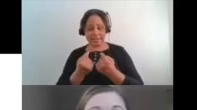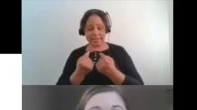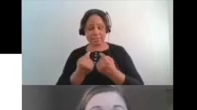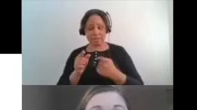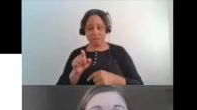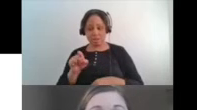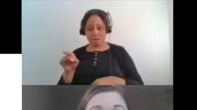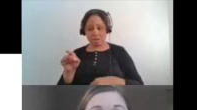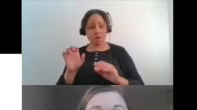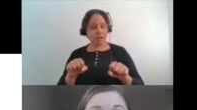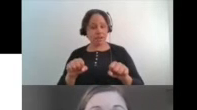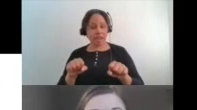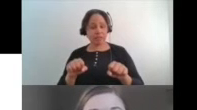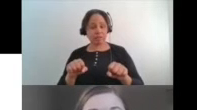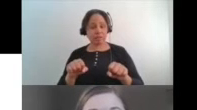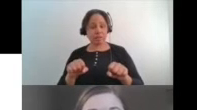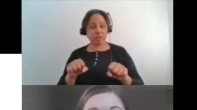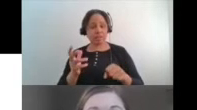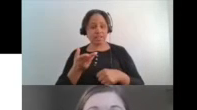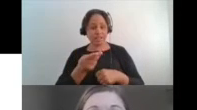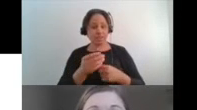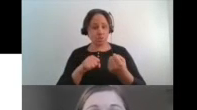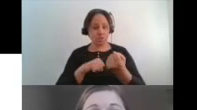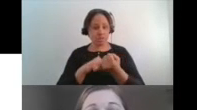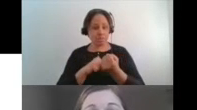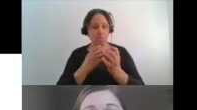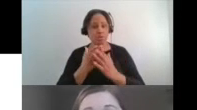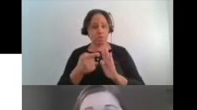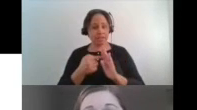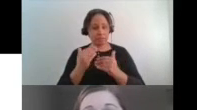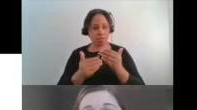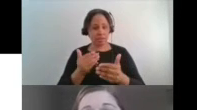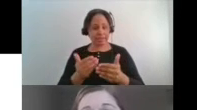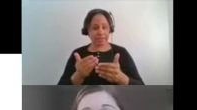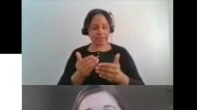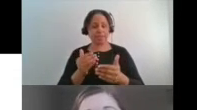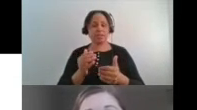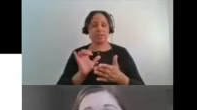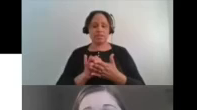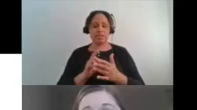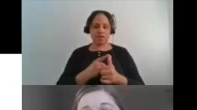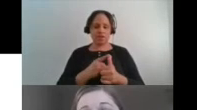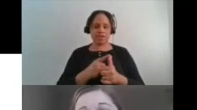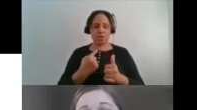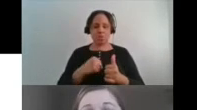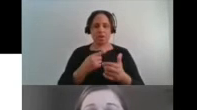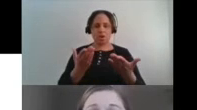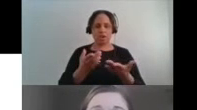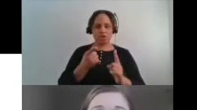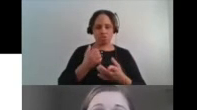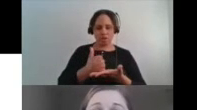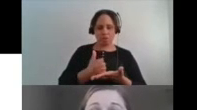give you that support through this process. So that's the first call always. We're here to help. We want to discuss your